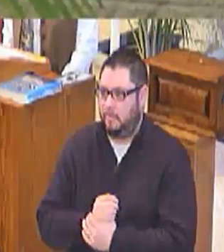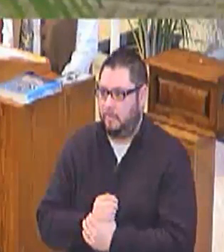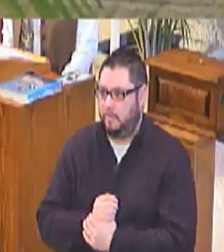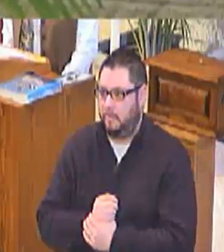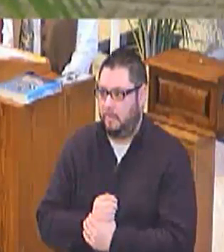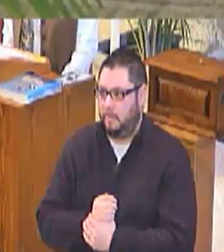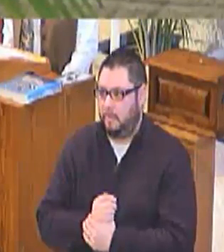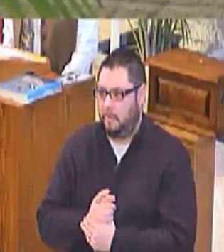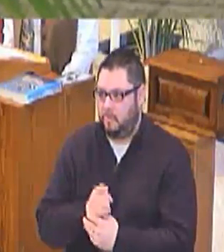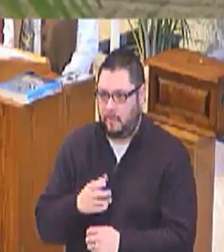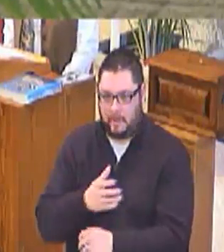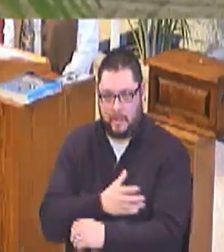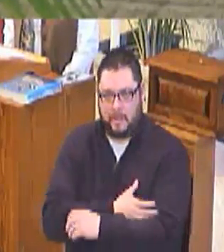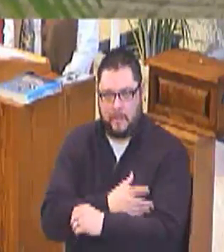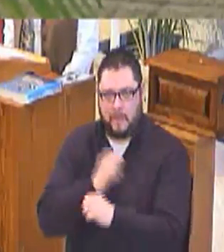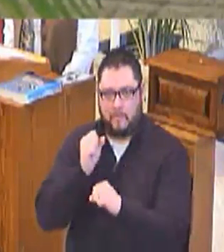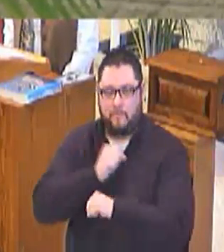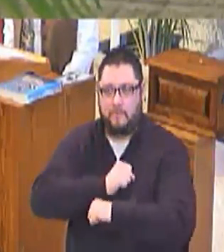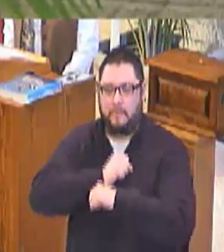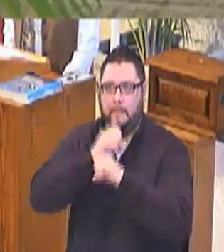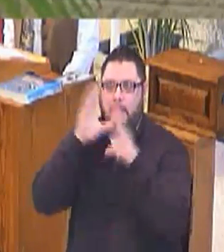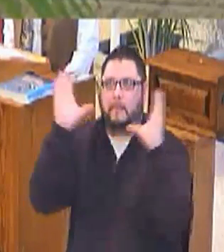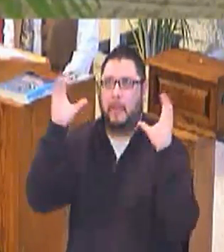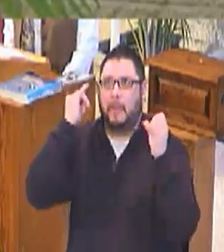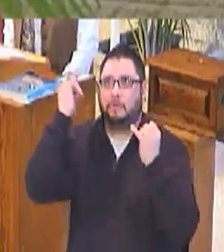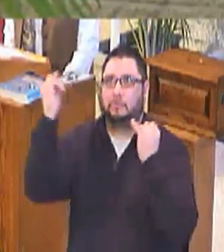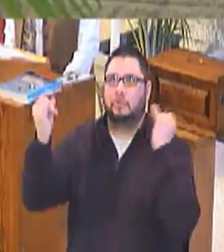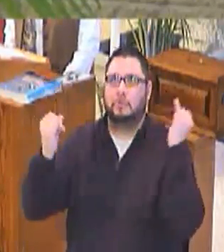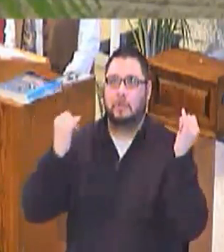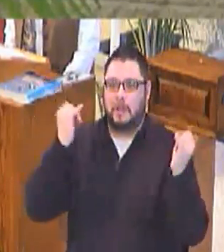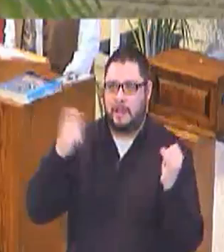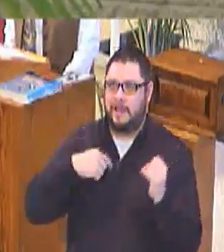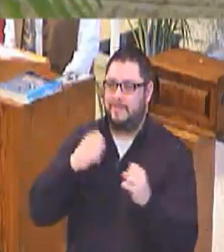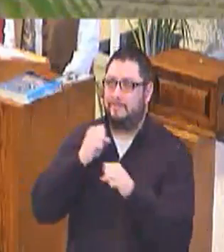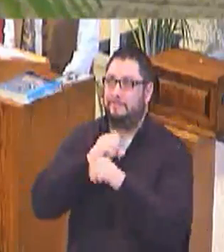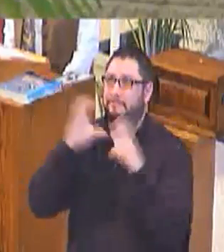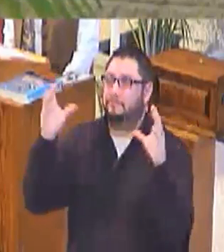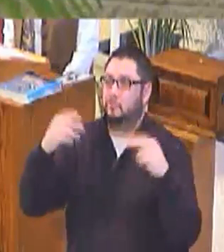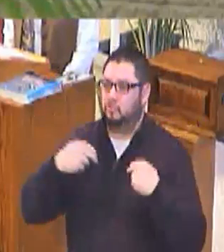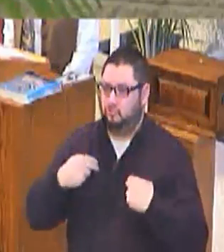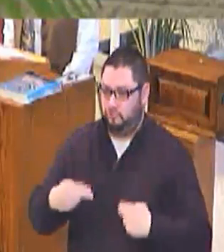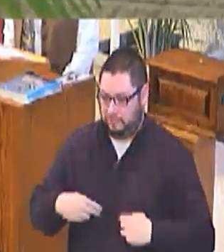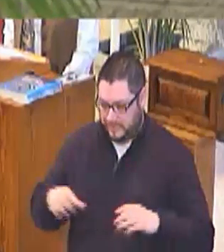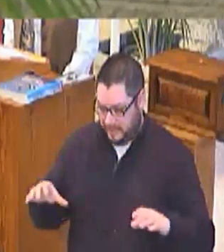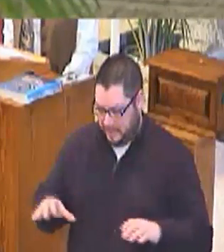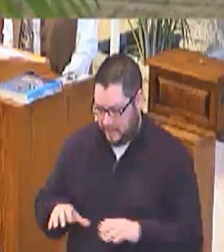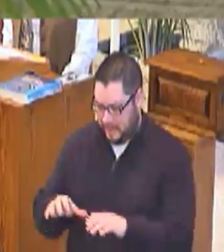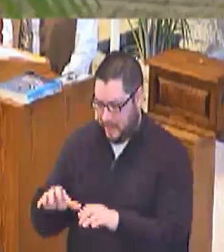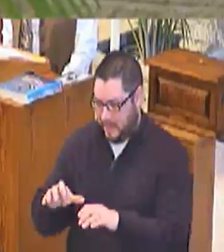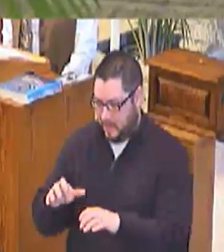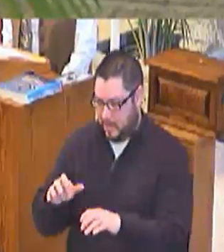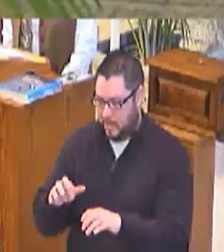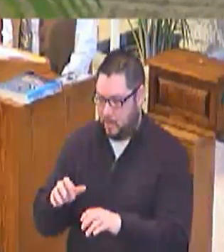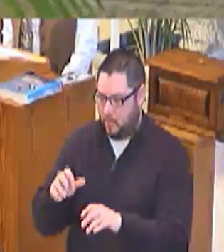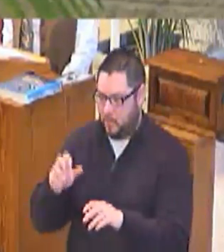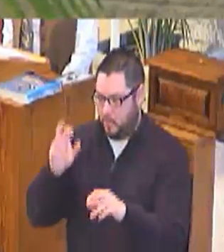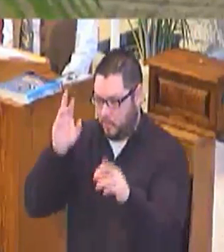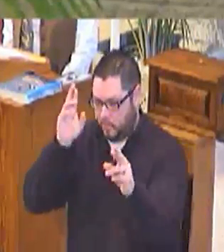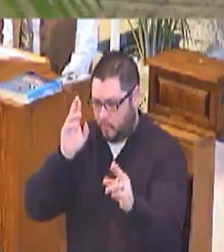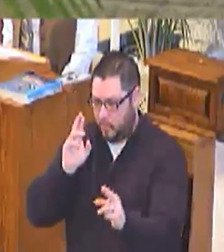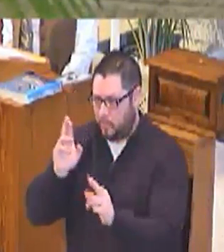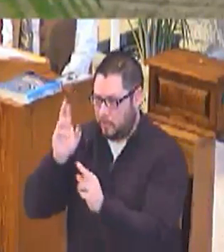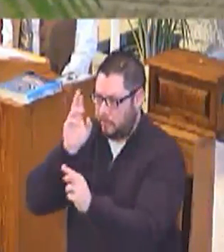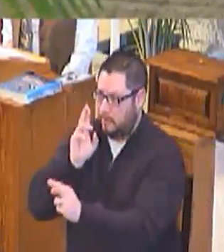Engaging the power of imagination, I envision humanity acting with respect for